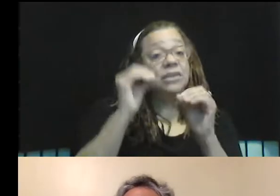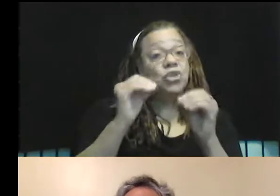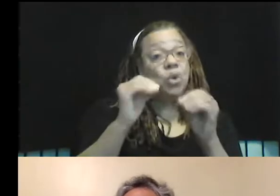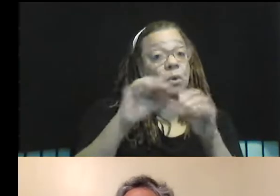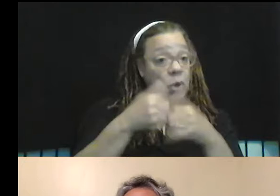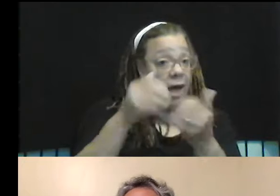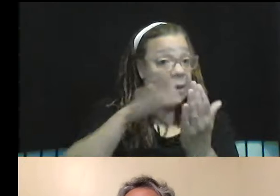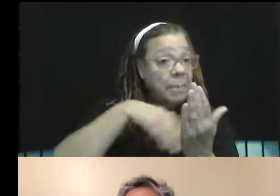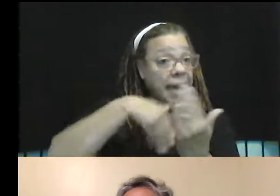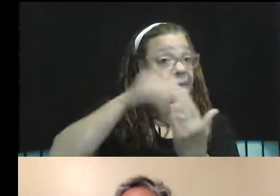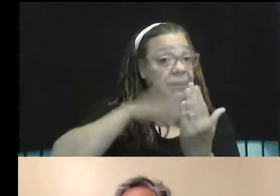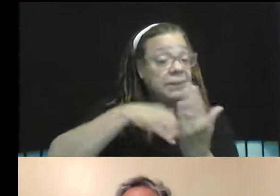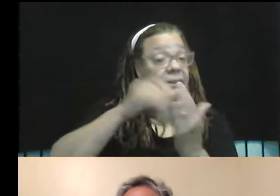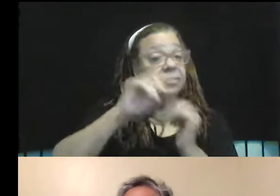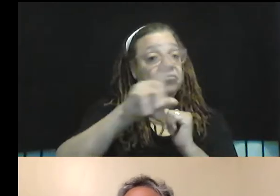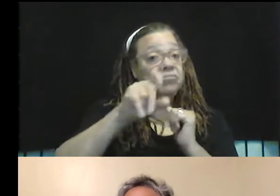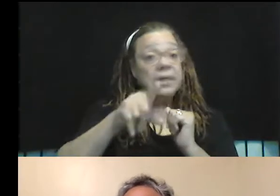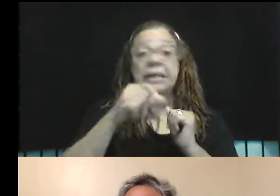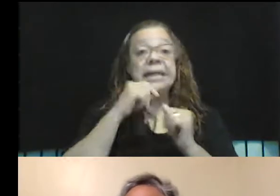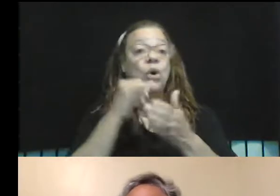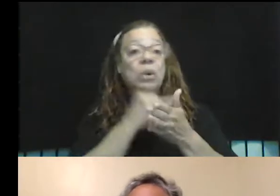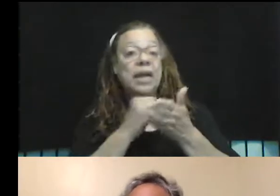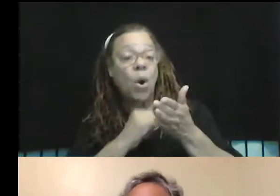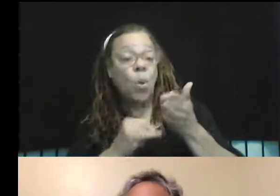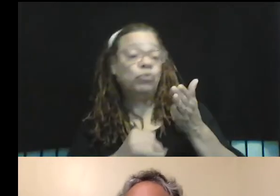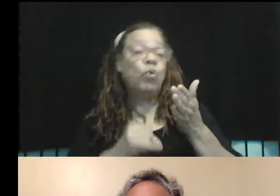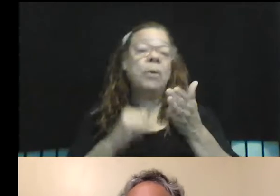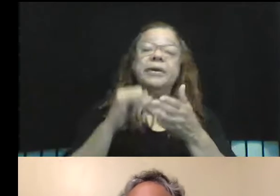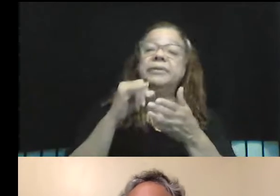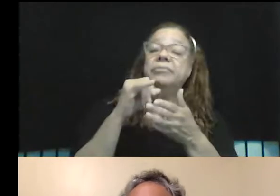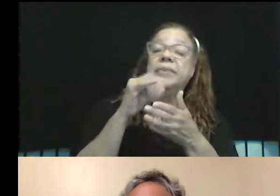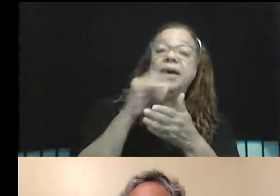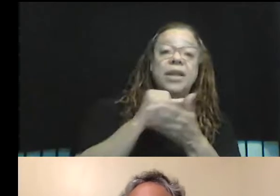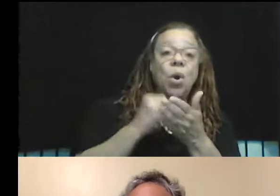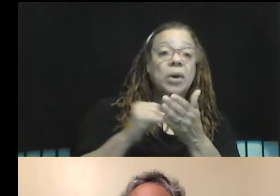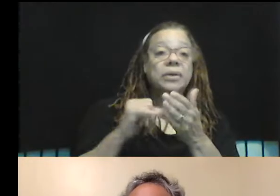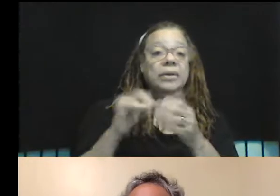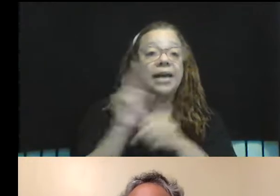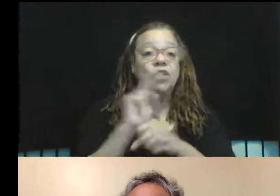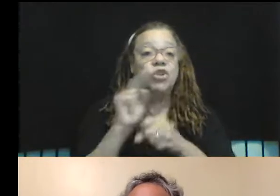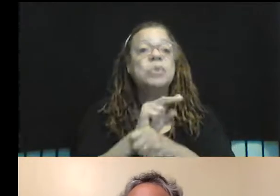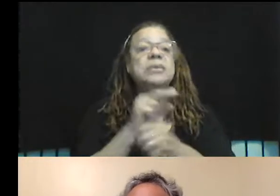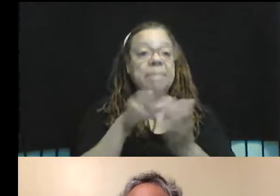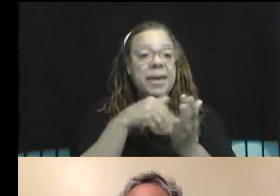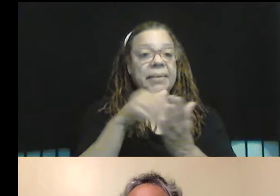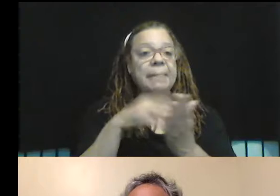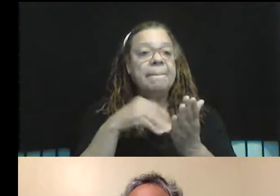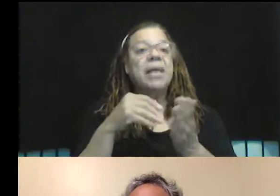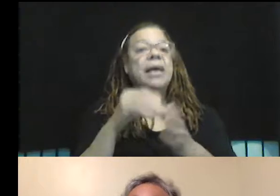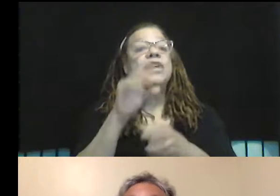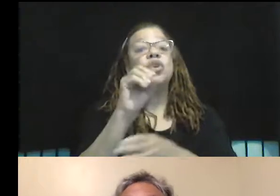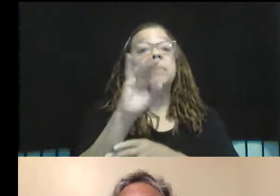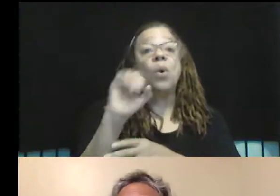not just do artwork and draw, but he taught you how to use acrylics and things. Yeah, he taught me oil